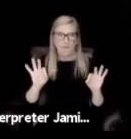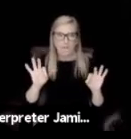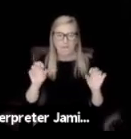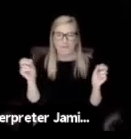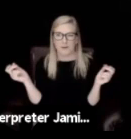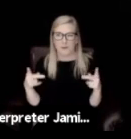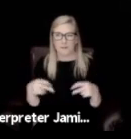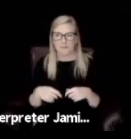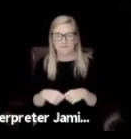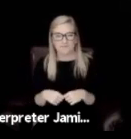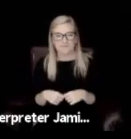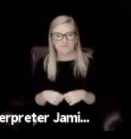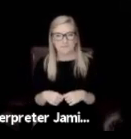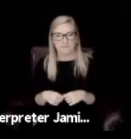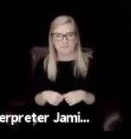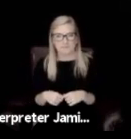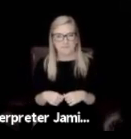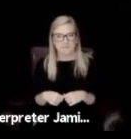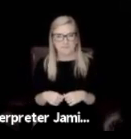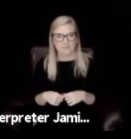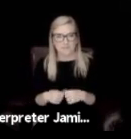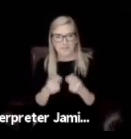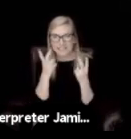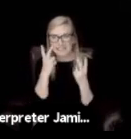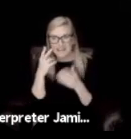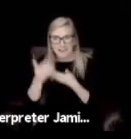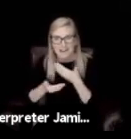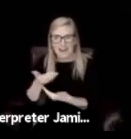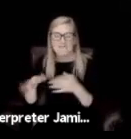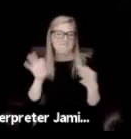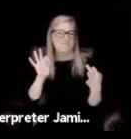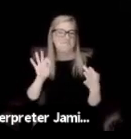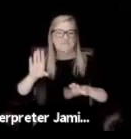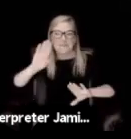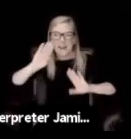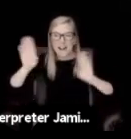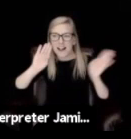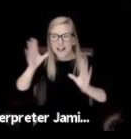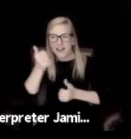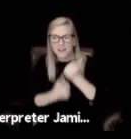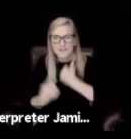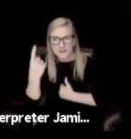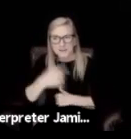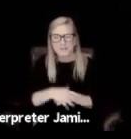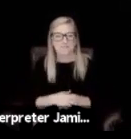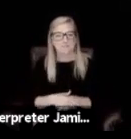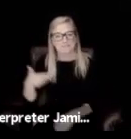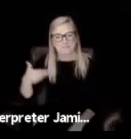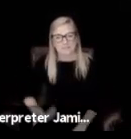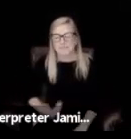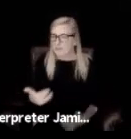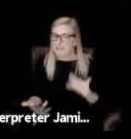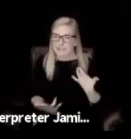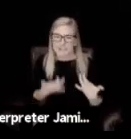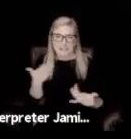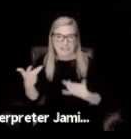right, so let's see if we can get it. All right, so hello, everybody. I am so excited